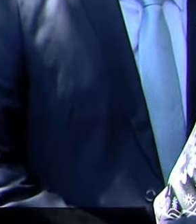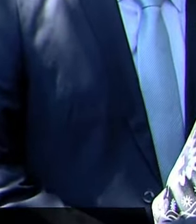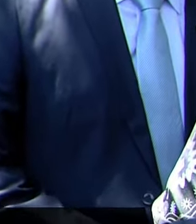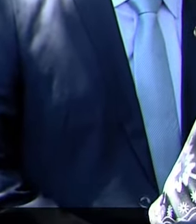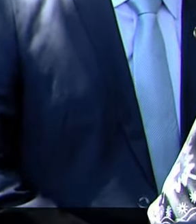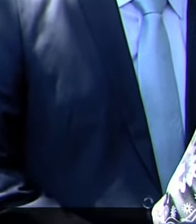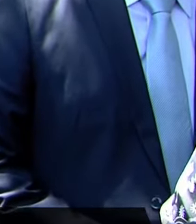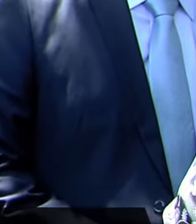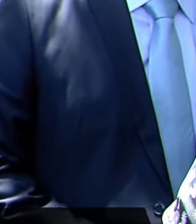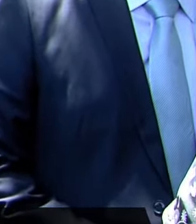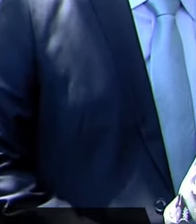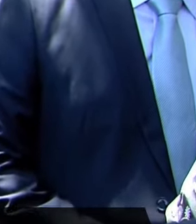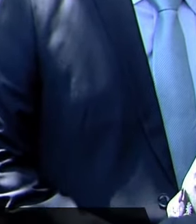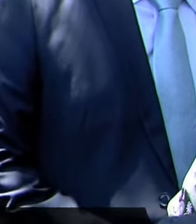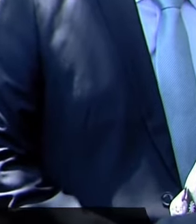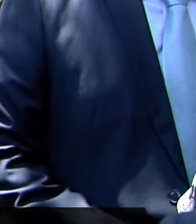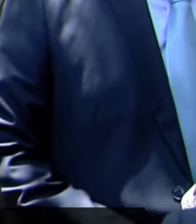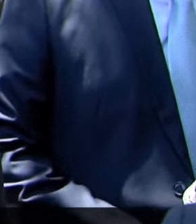political leadership.